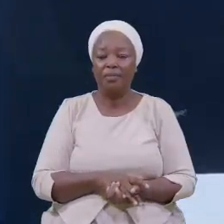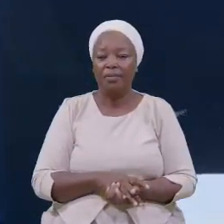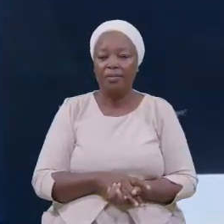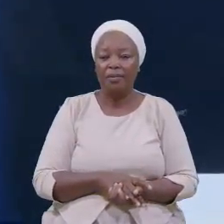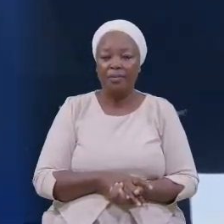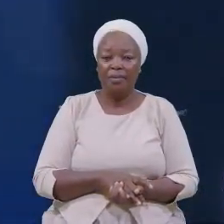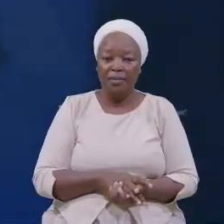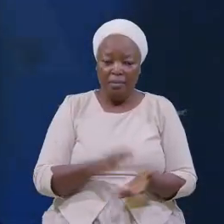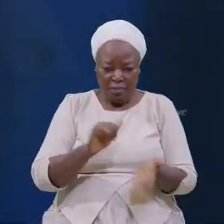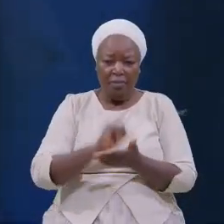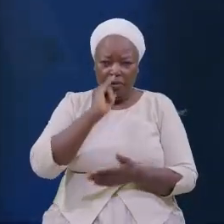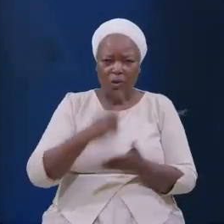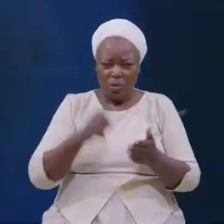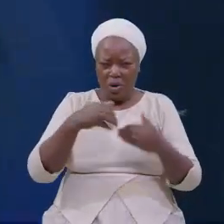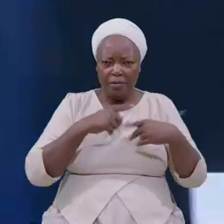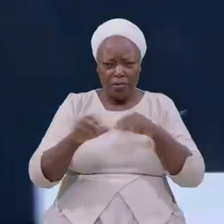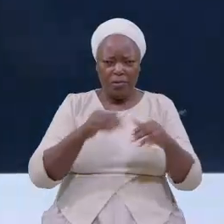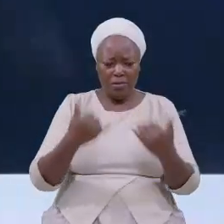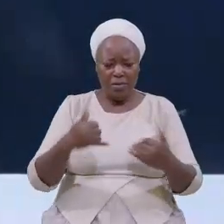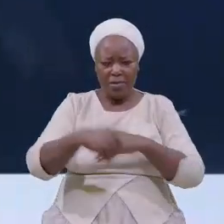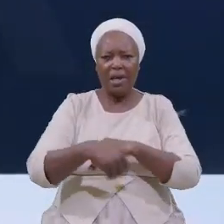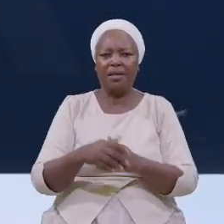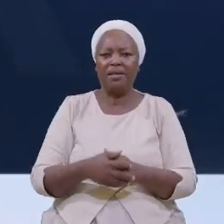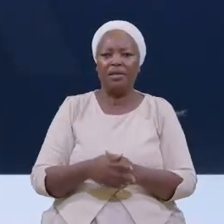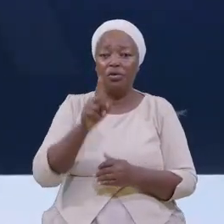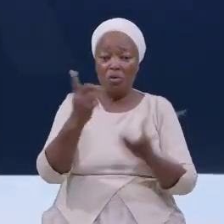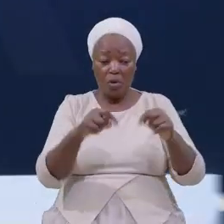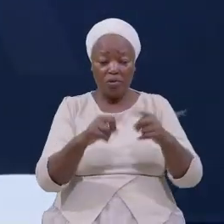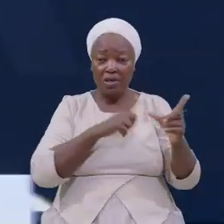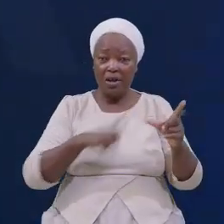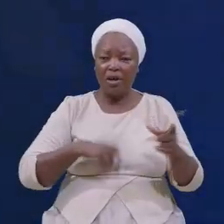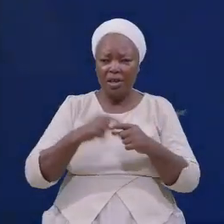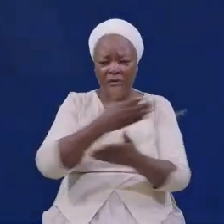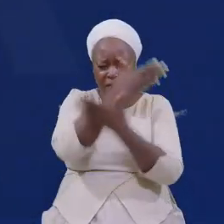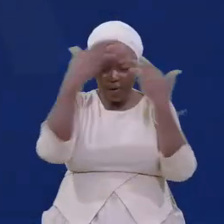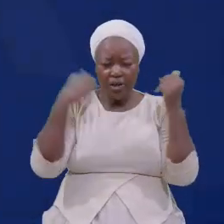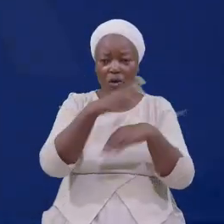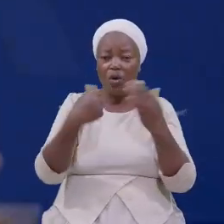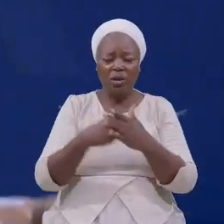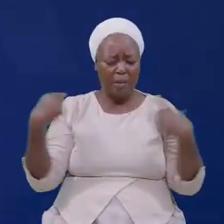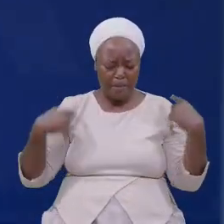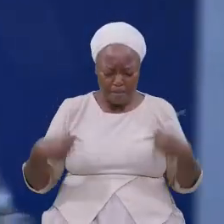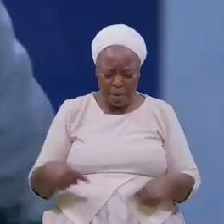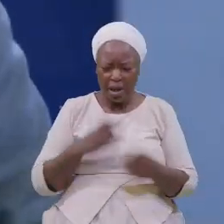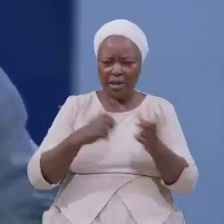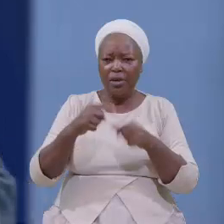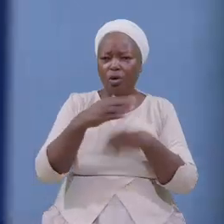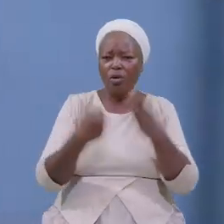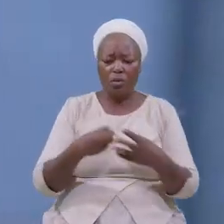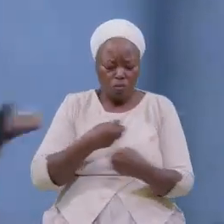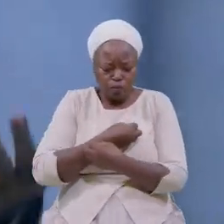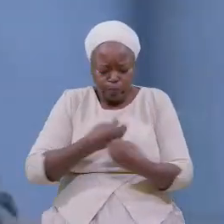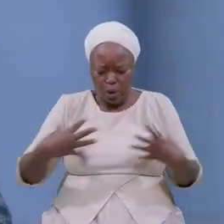That's what you do tonight. You come to the Lord and you forget all the pain and everything, all the swelling, all